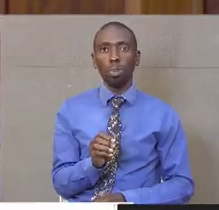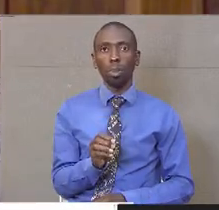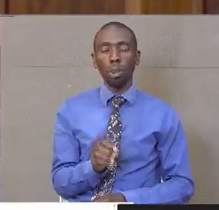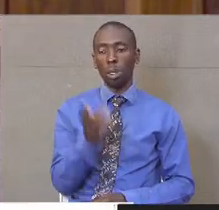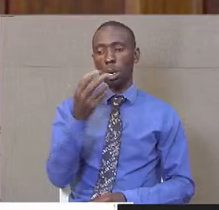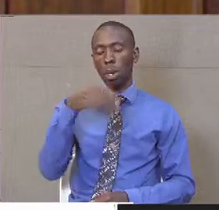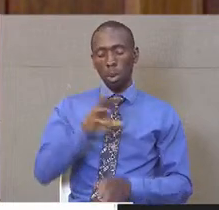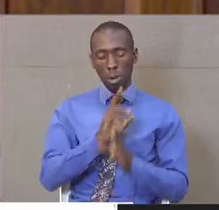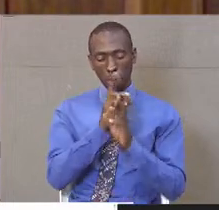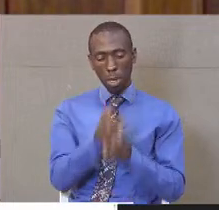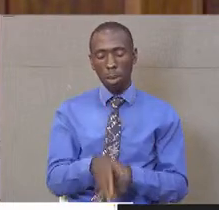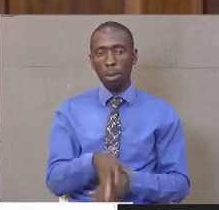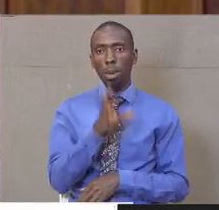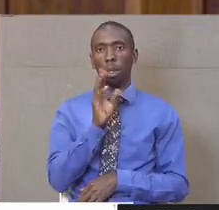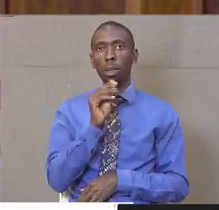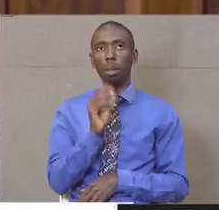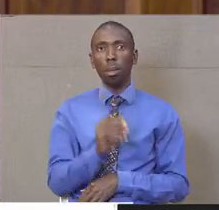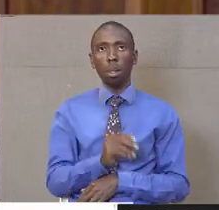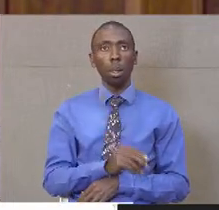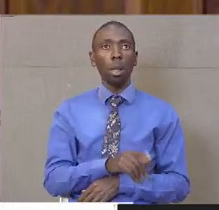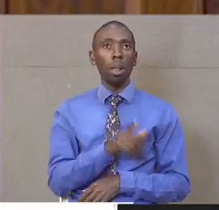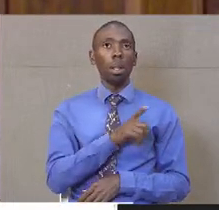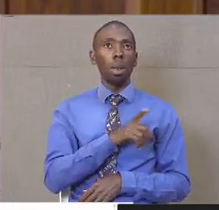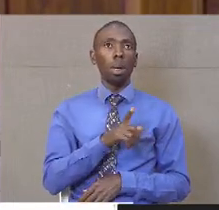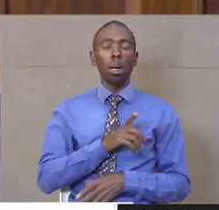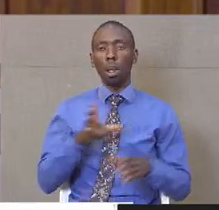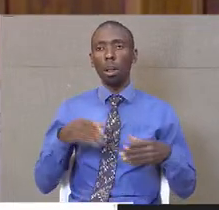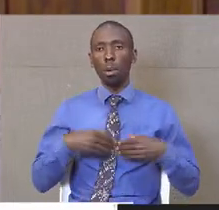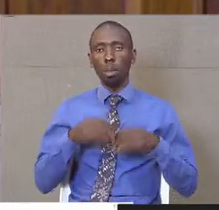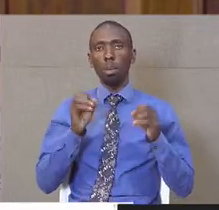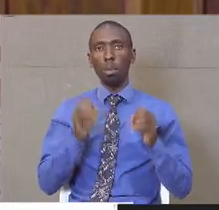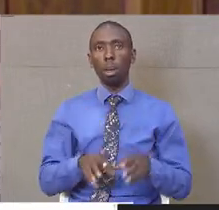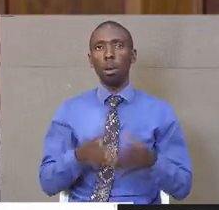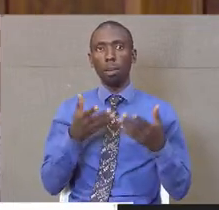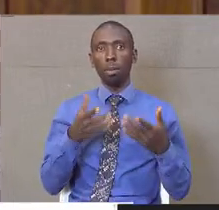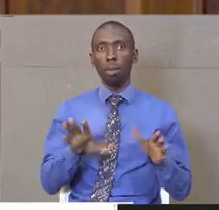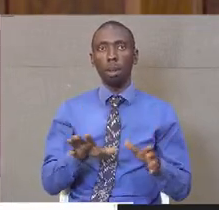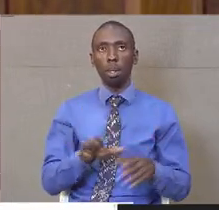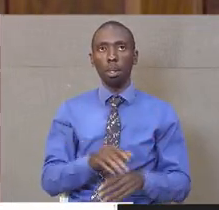Right, Honorable Speaker, unfortunately, has not allowed me to finish. But what I want...